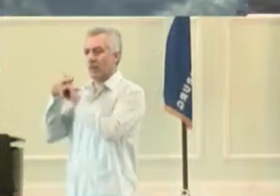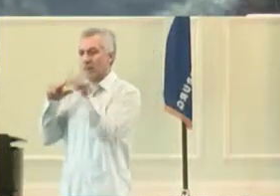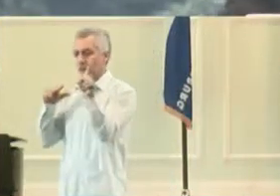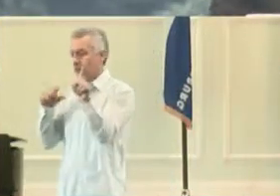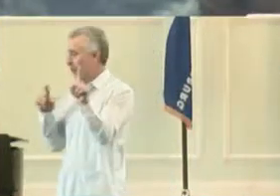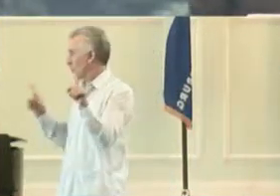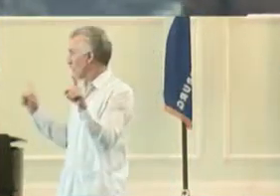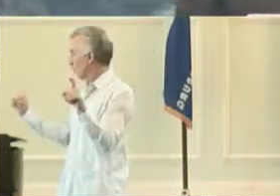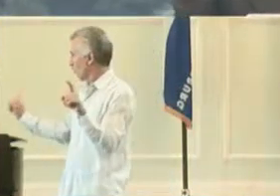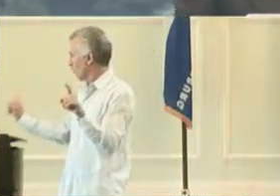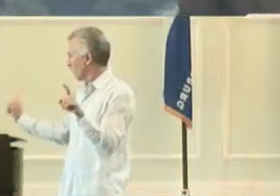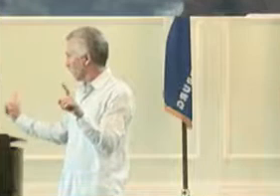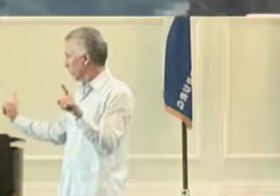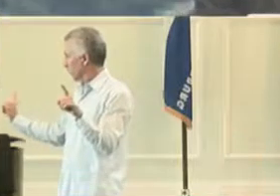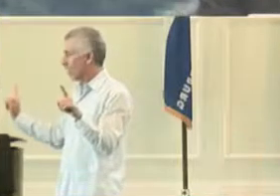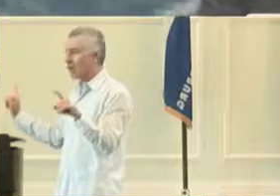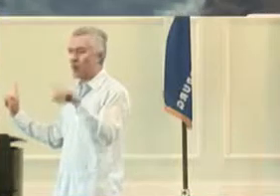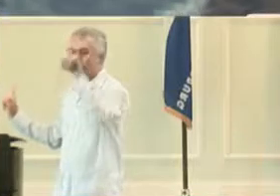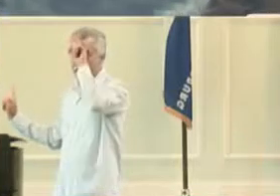the experience that God